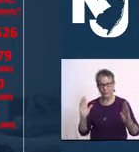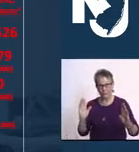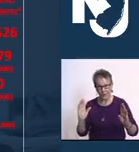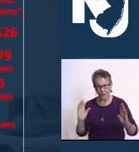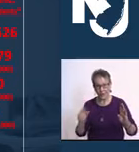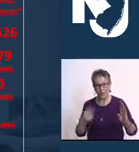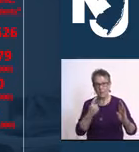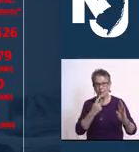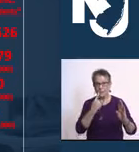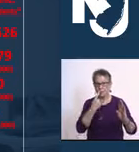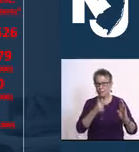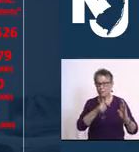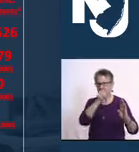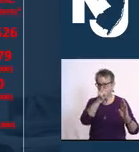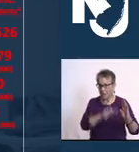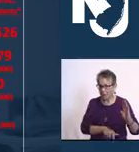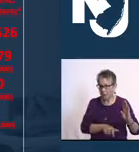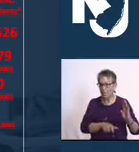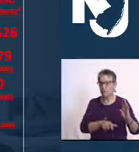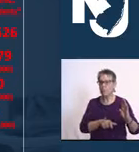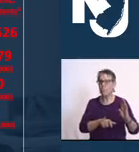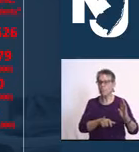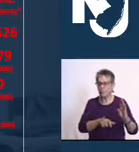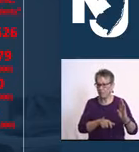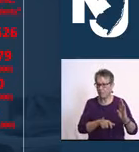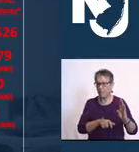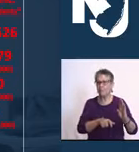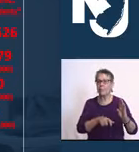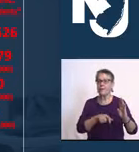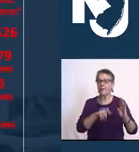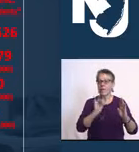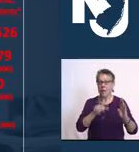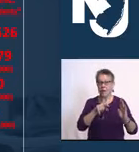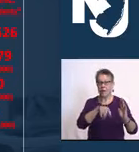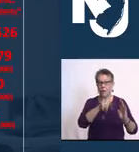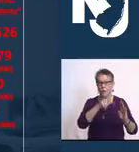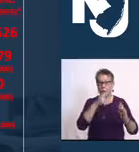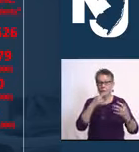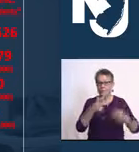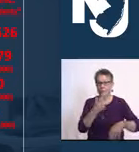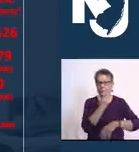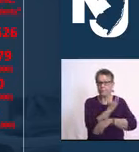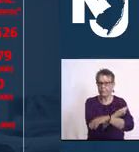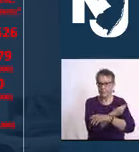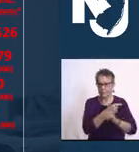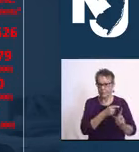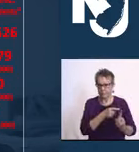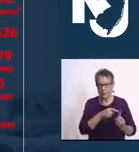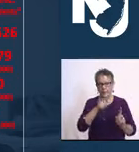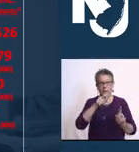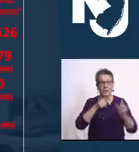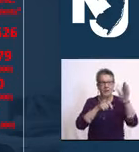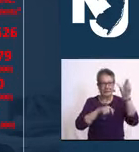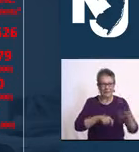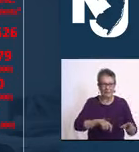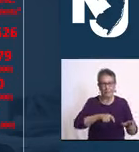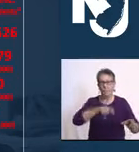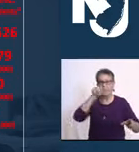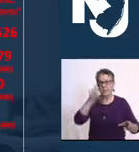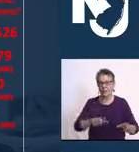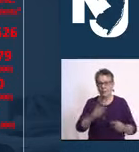The middle column is you got that plus you're boosted. And the right column is either you didn't get the full primary or you were